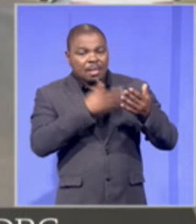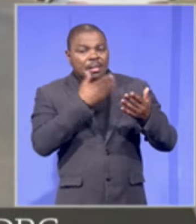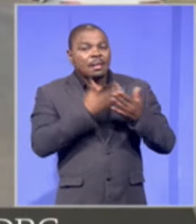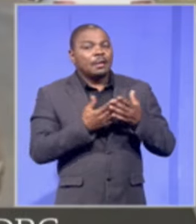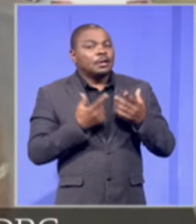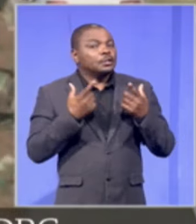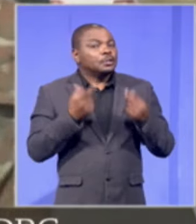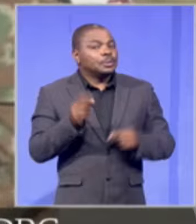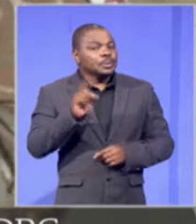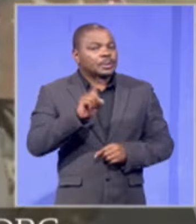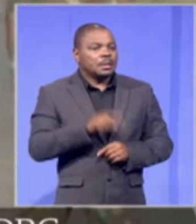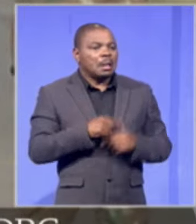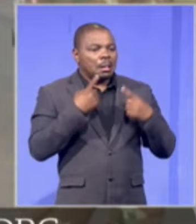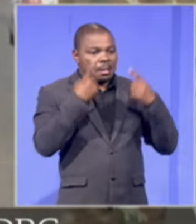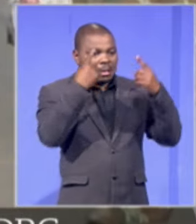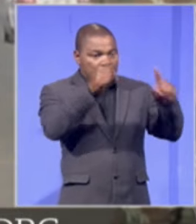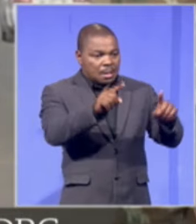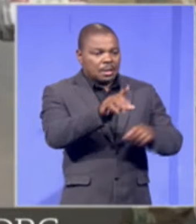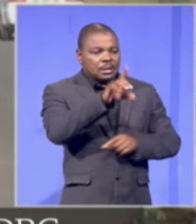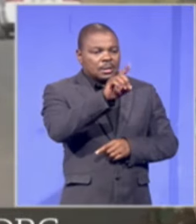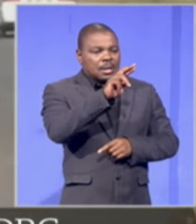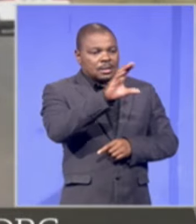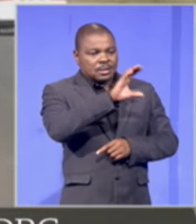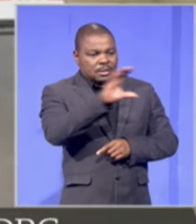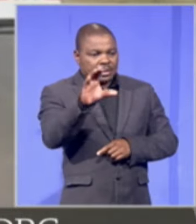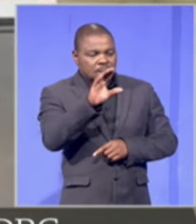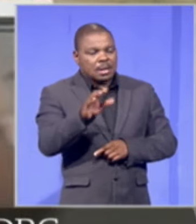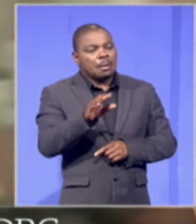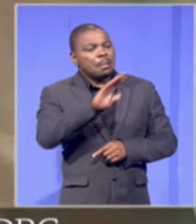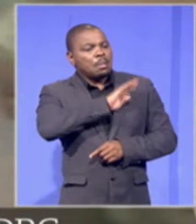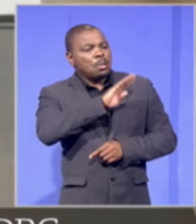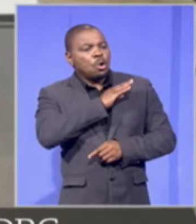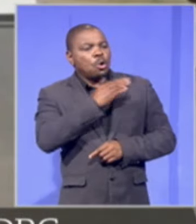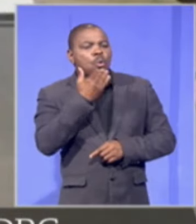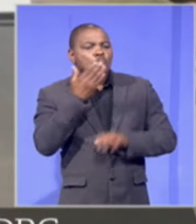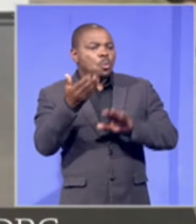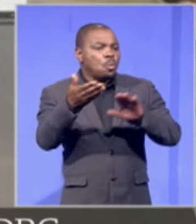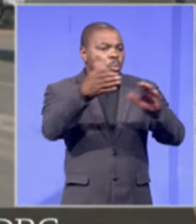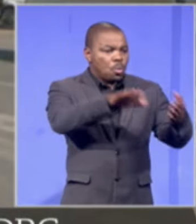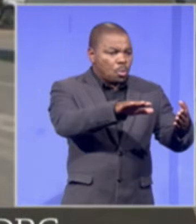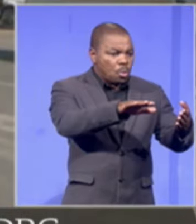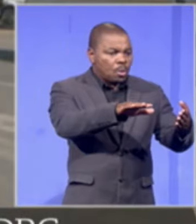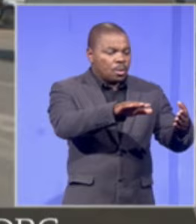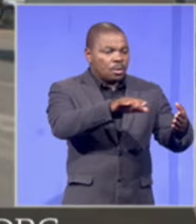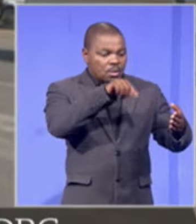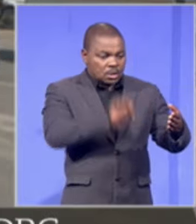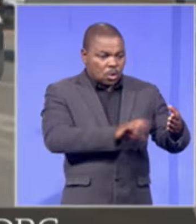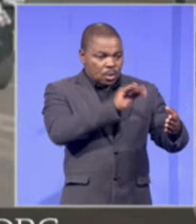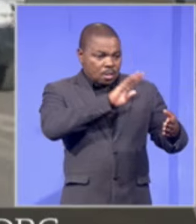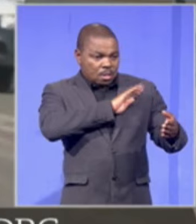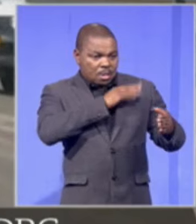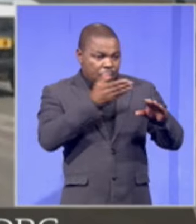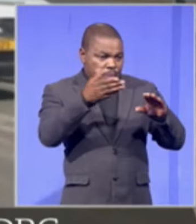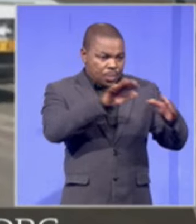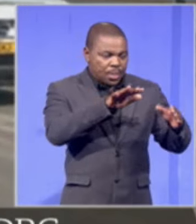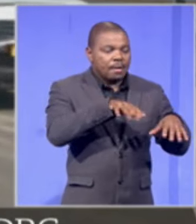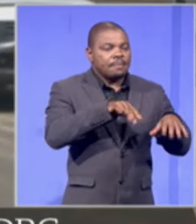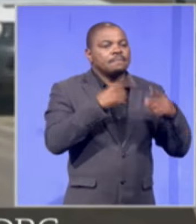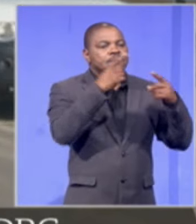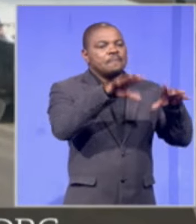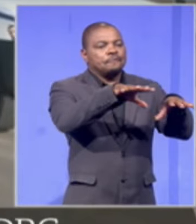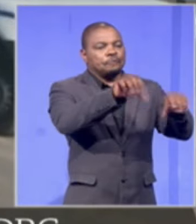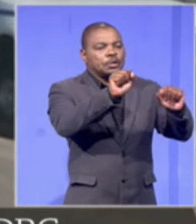ba kgutlise mmele ya masole ana a Afrika Borwa a ileng a wantweng ena le hona ho